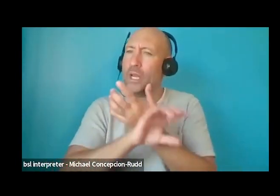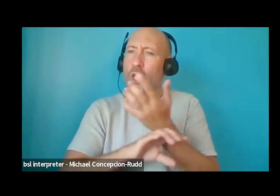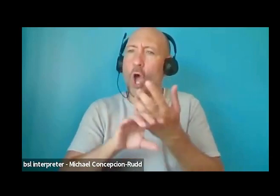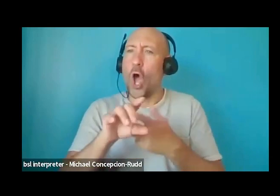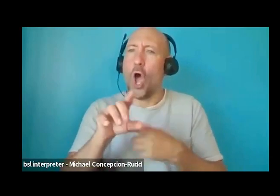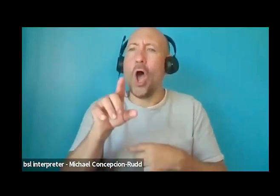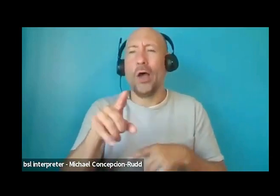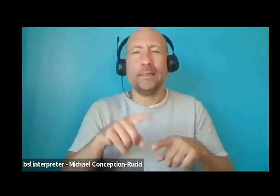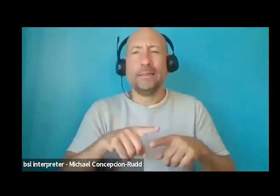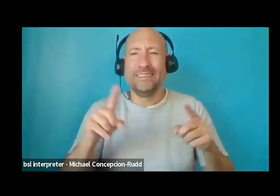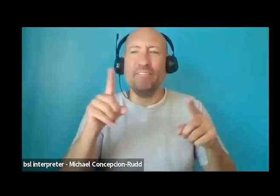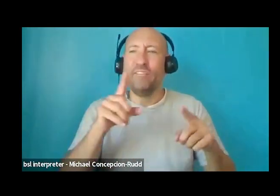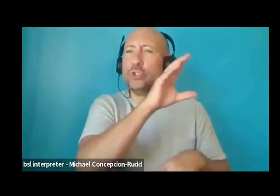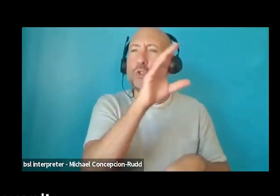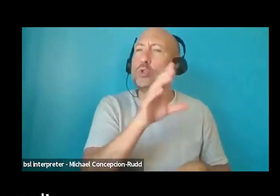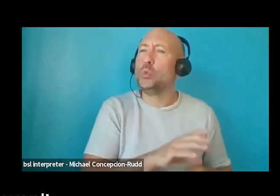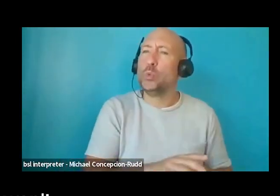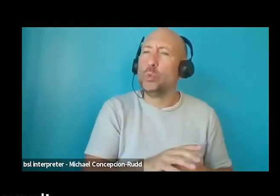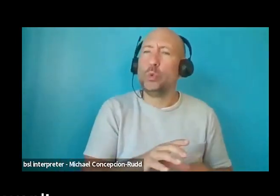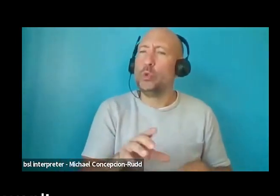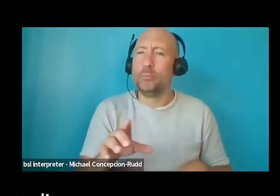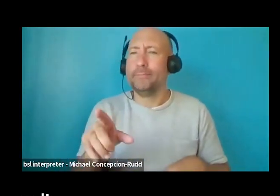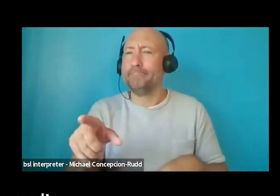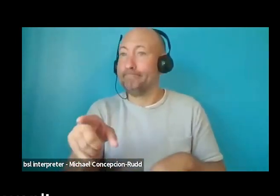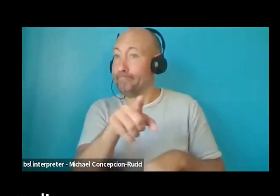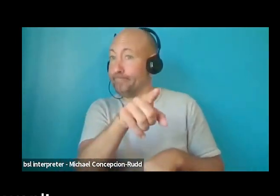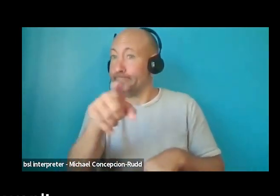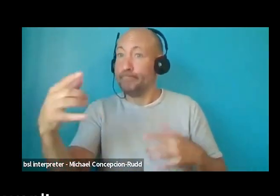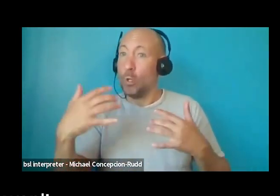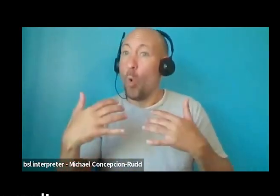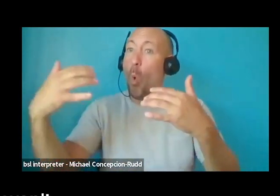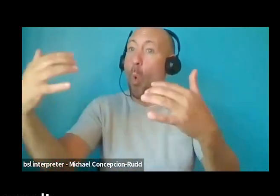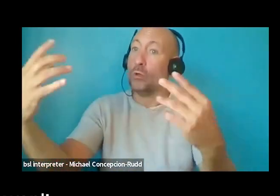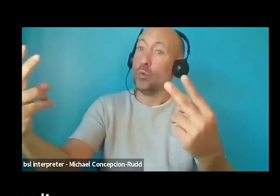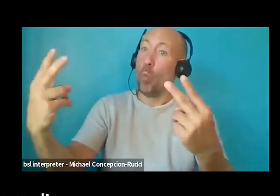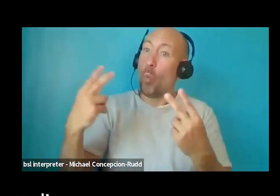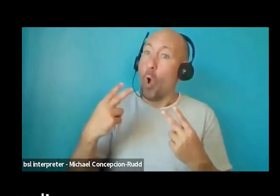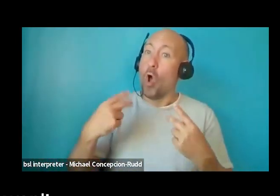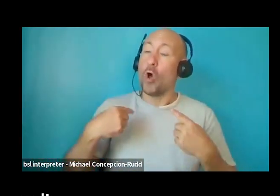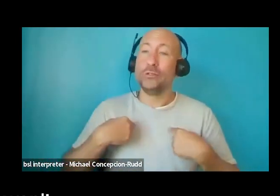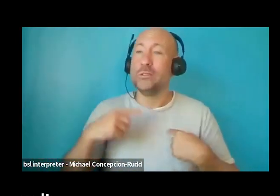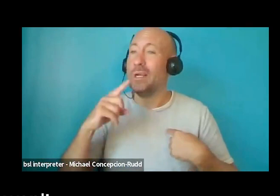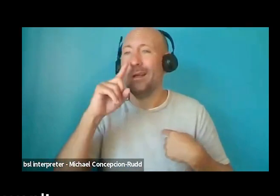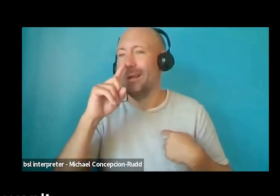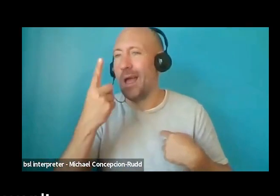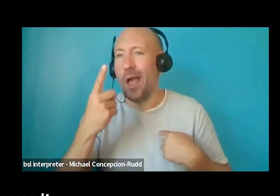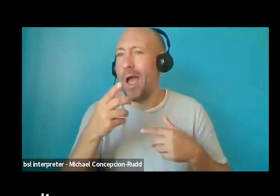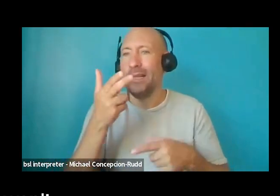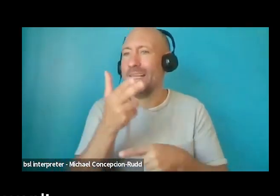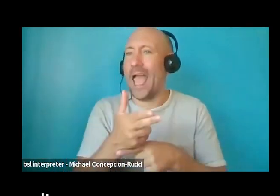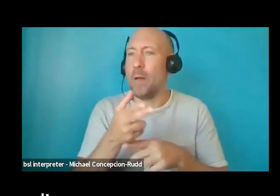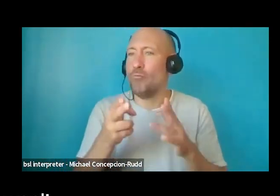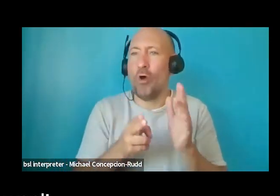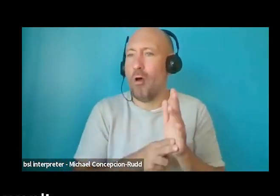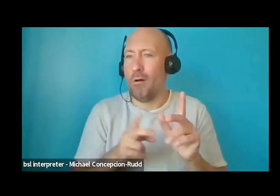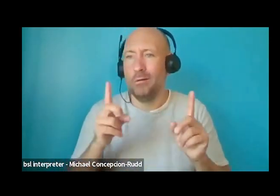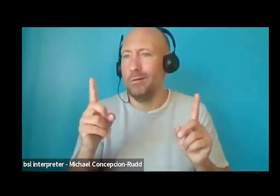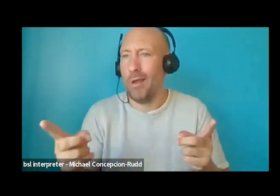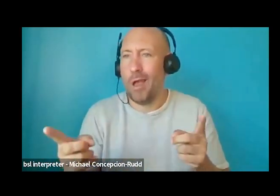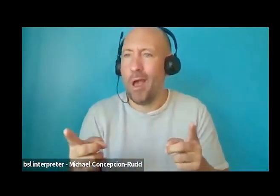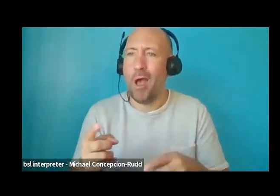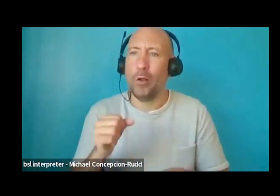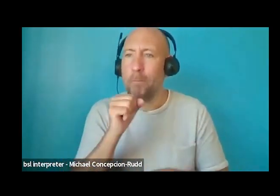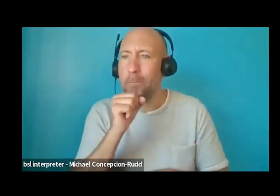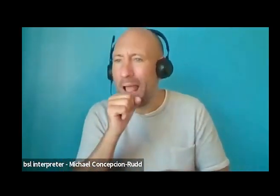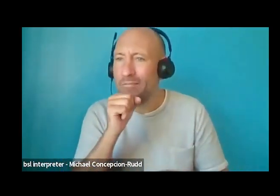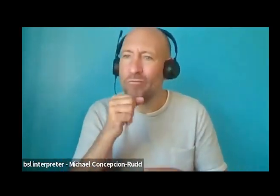functions slightly differently. Everyone joining us as our audience won't be able to use their camera or microphone. Only